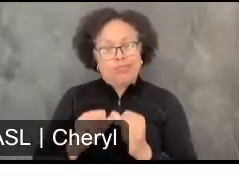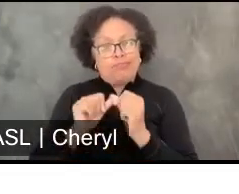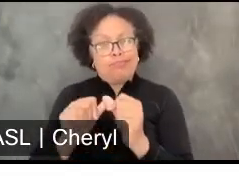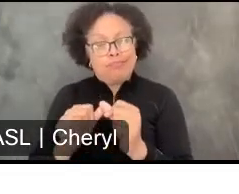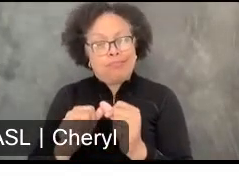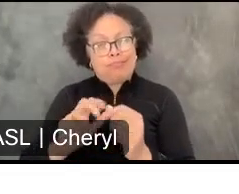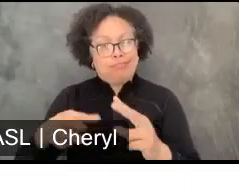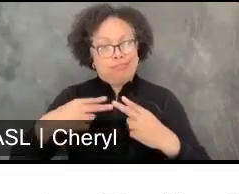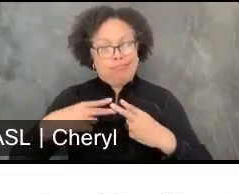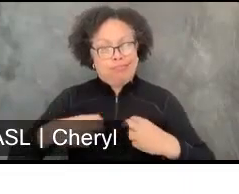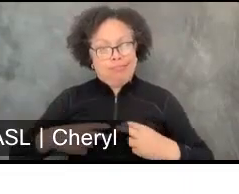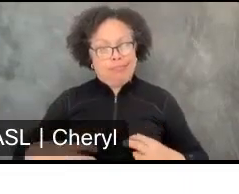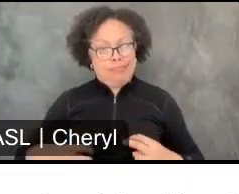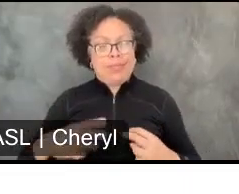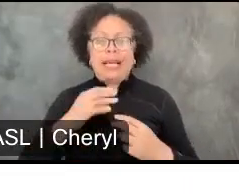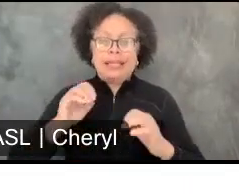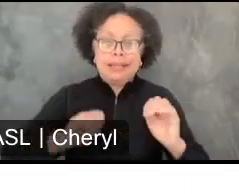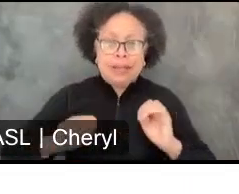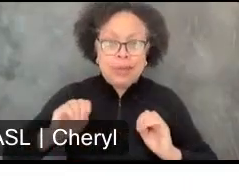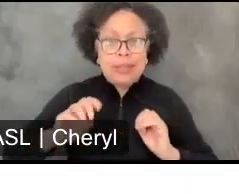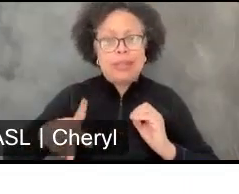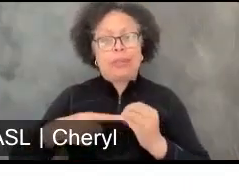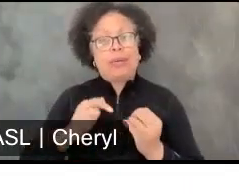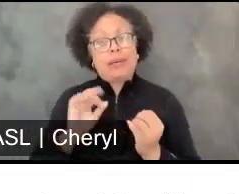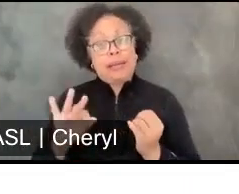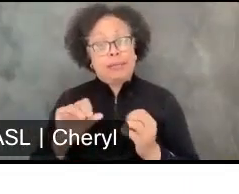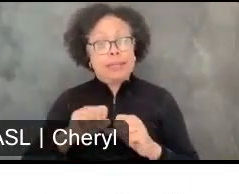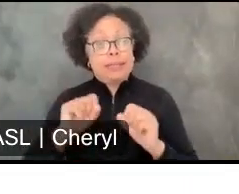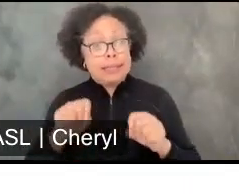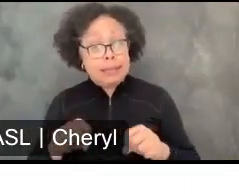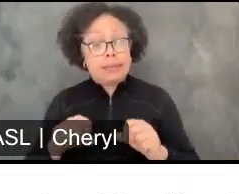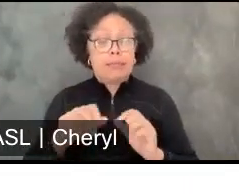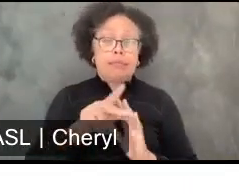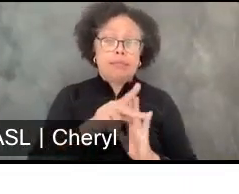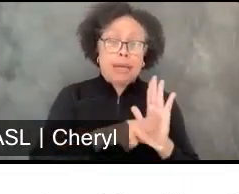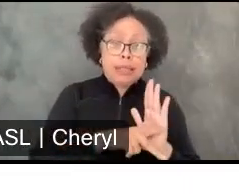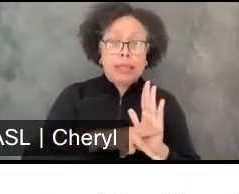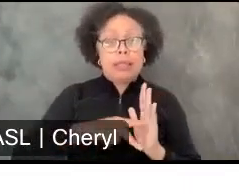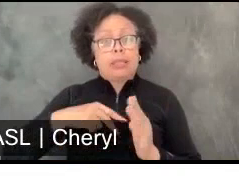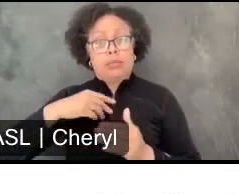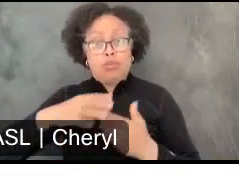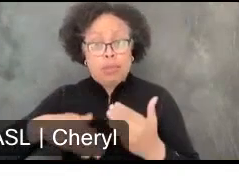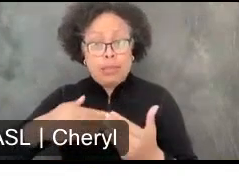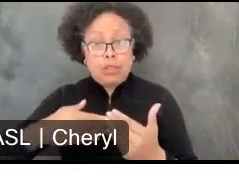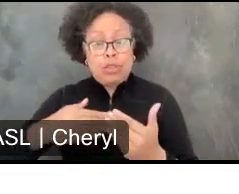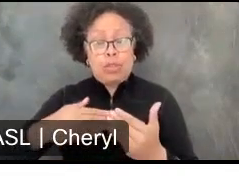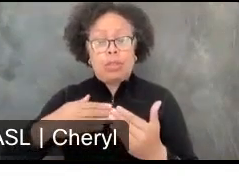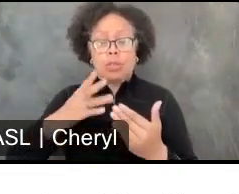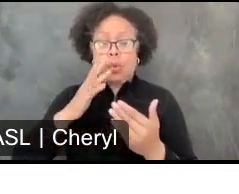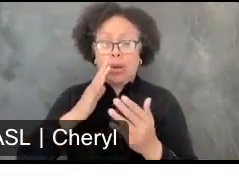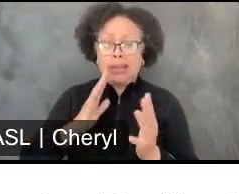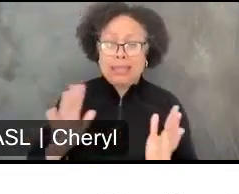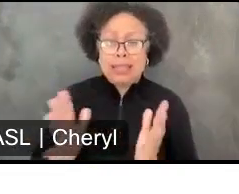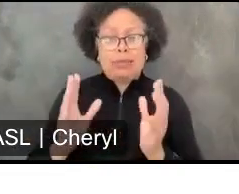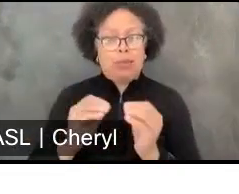self-reflection and evaluation of whether systems, policies, and procedures are creating feelings of